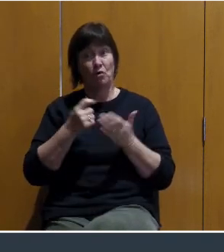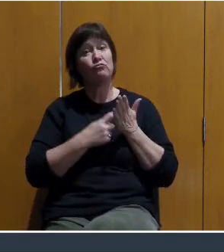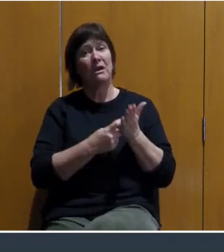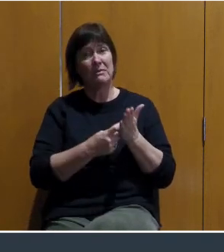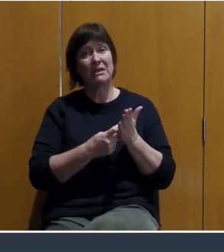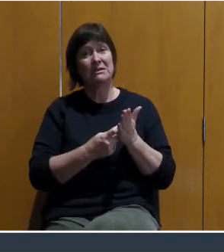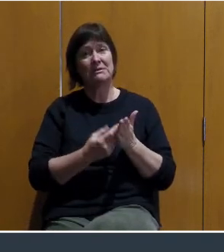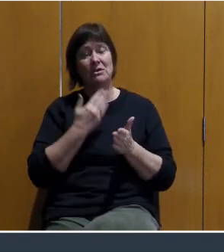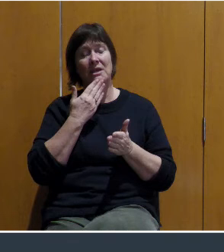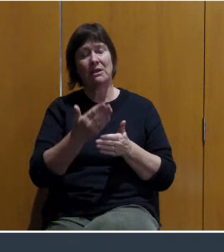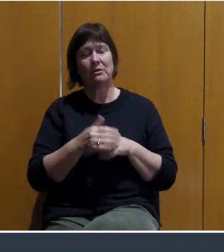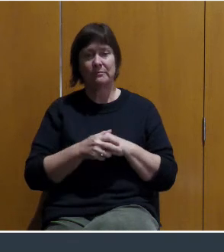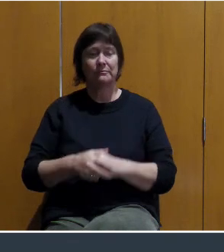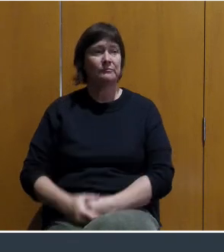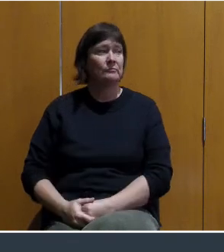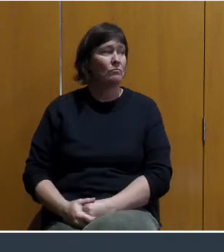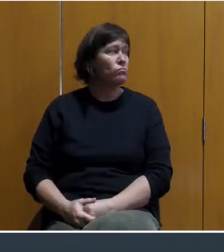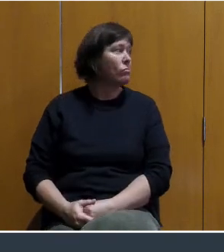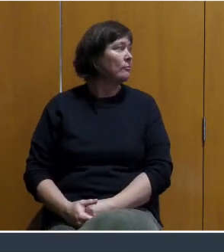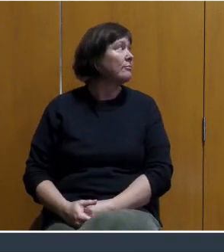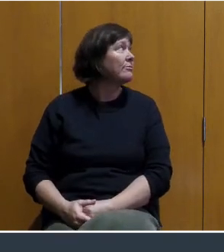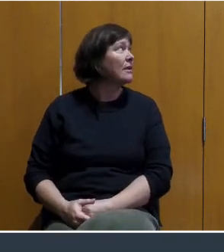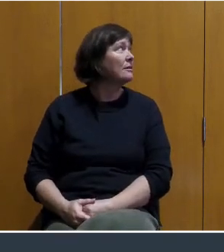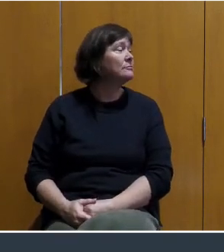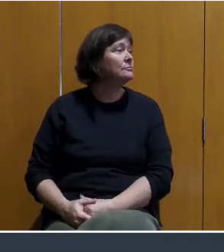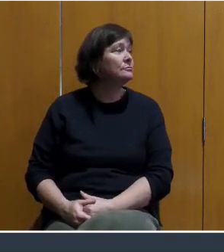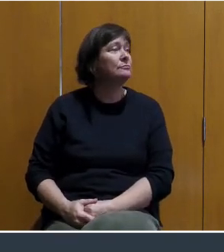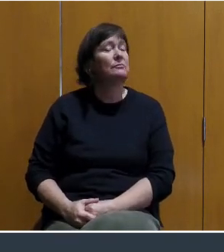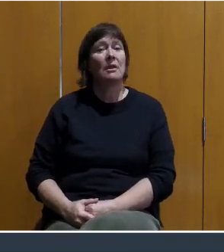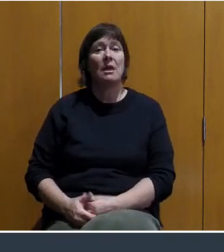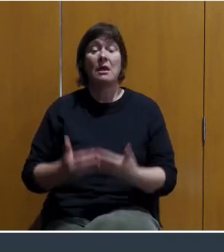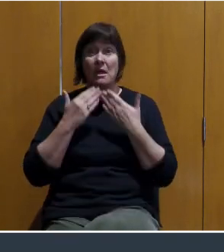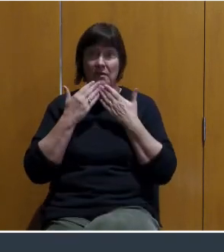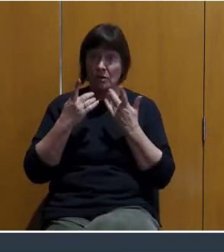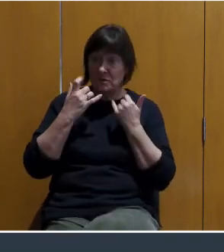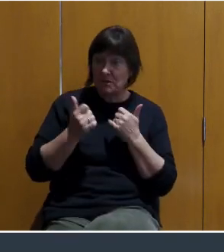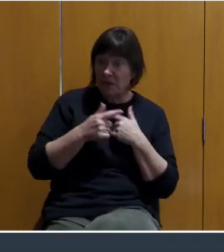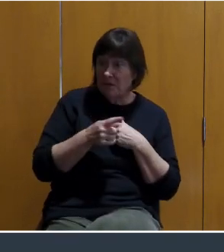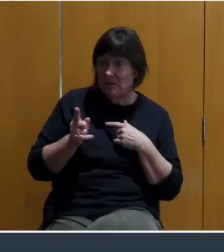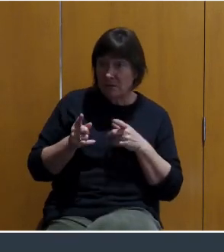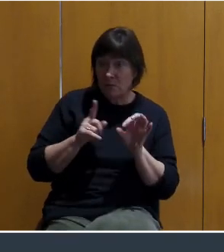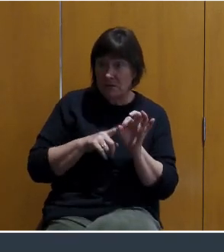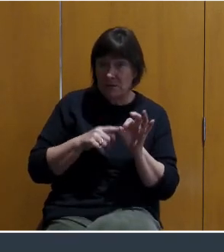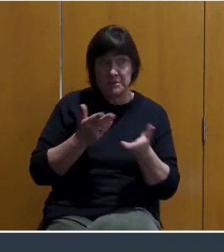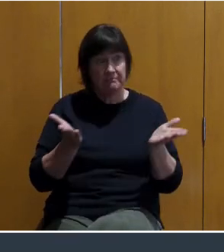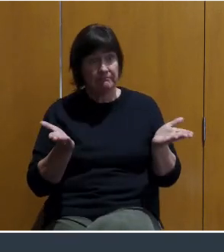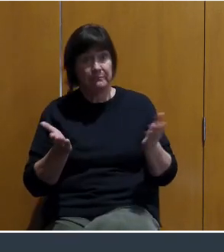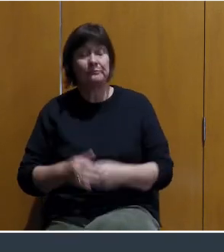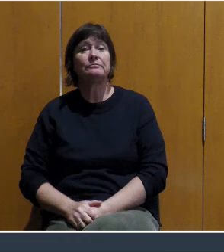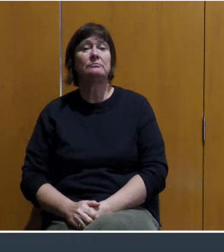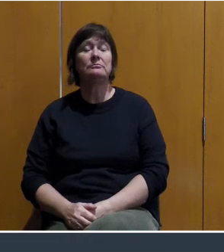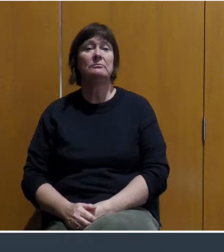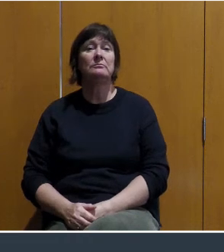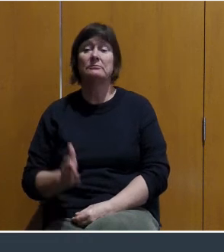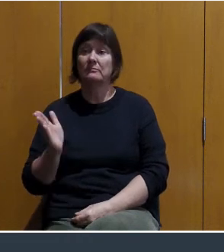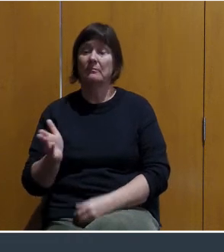recommendations. So thank you. Thank you very much, Paul. I'll just check in with councillors if they have any questions.